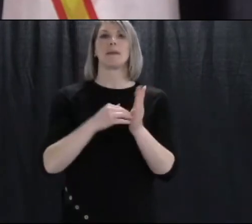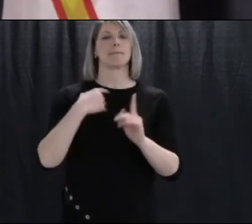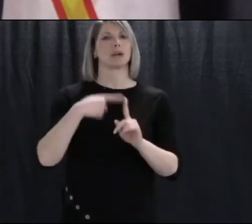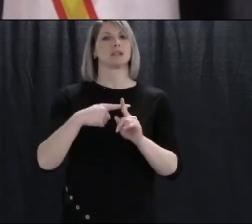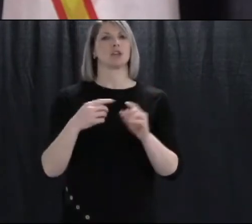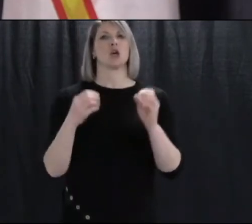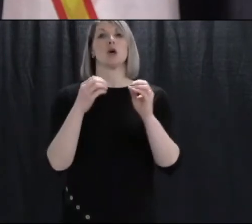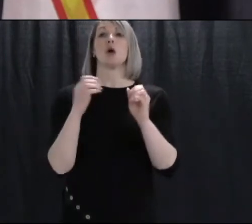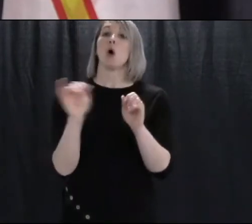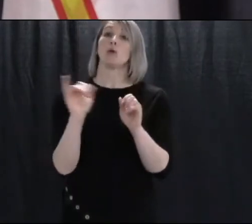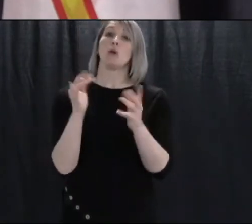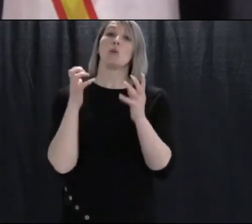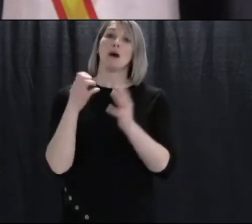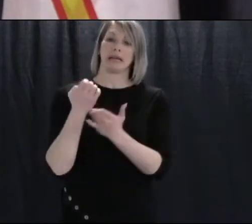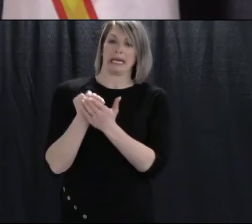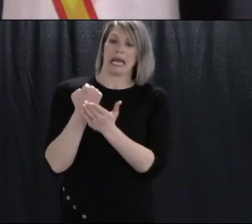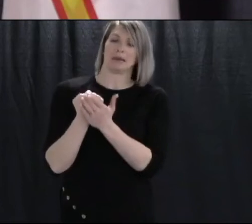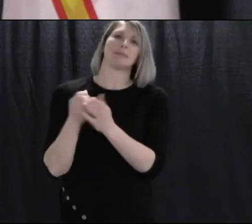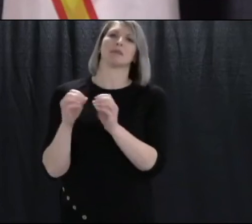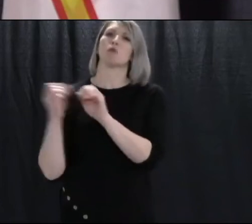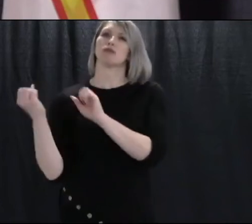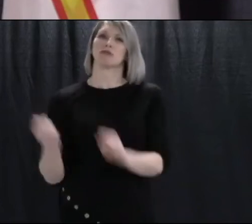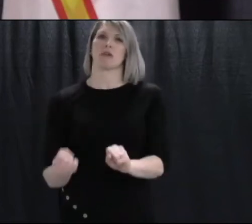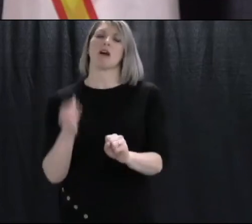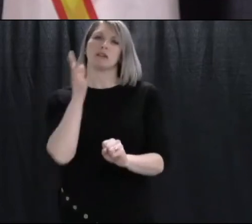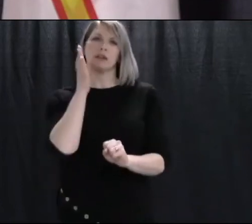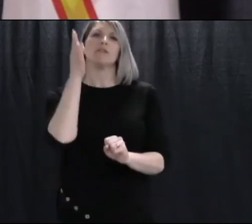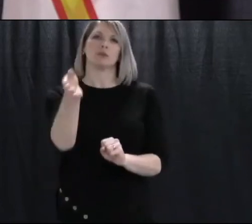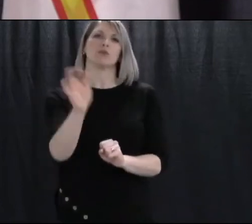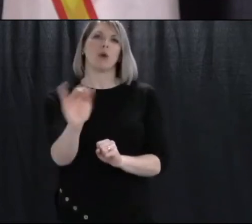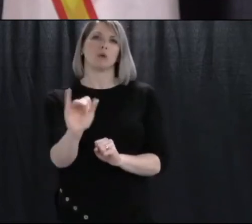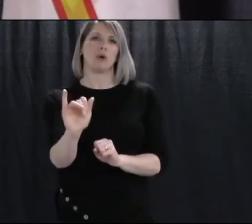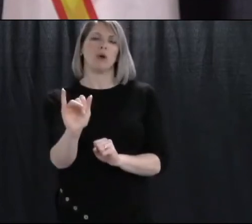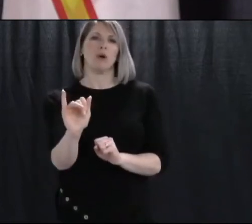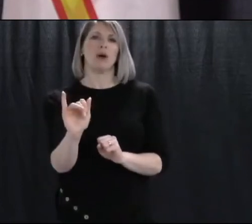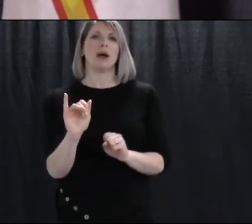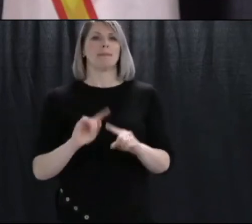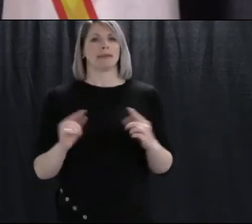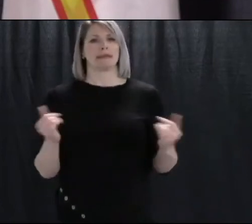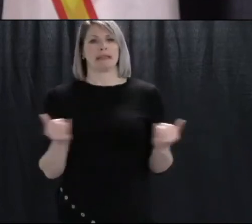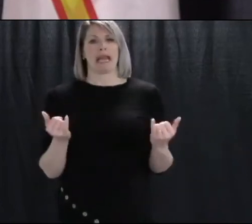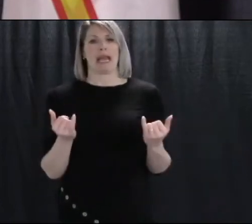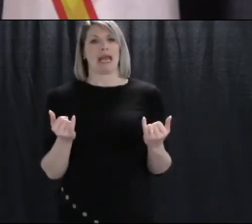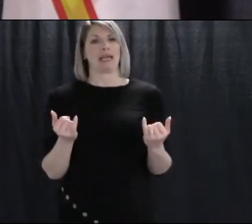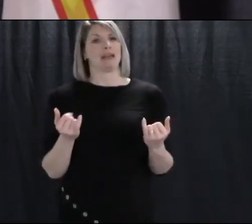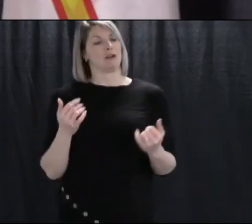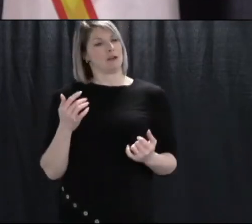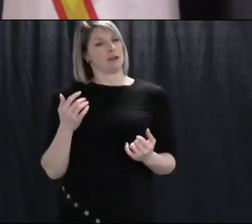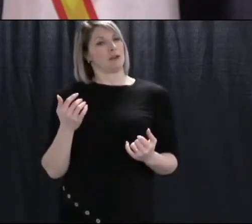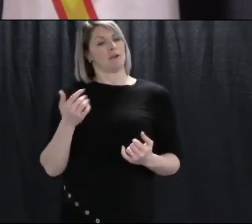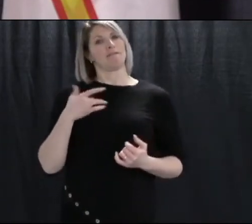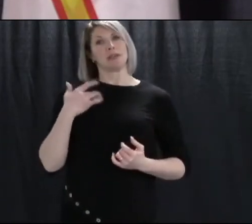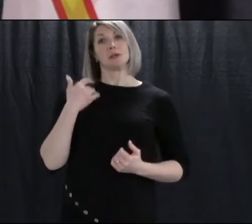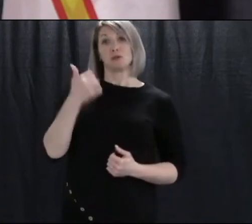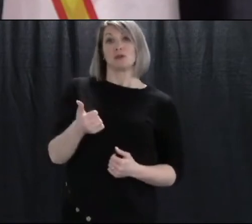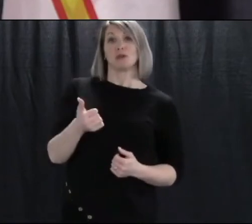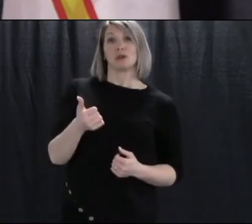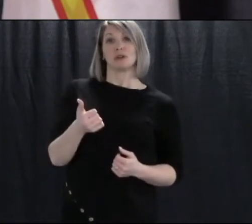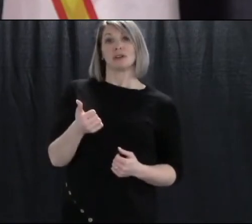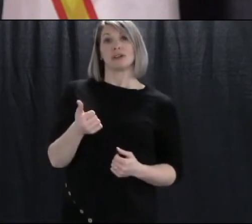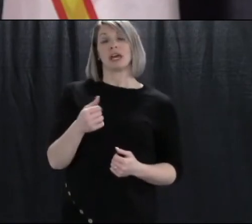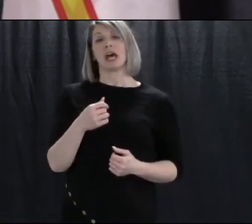the economy in our province as well. So right now, I can only speak as I feel today, but we're feeling pretty good. And even though